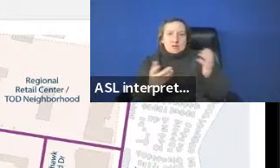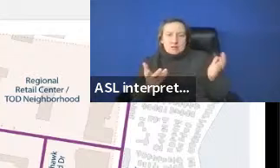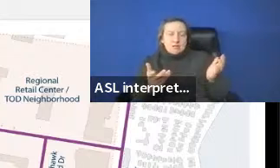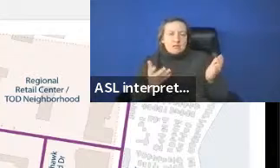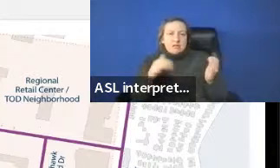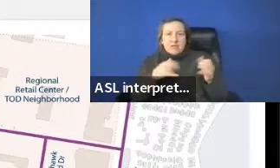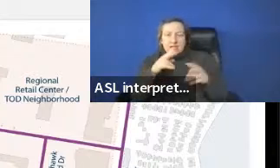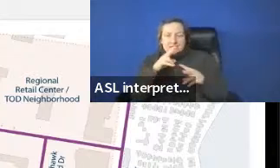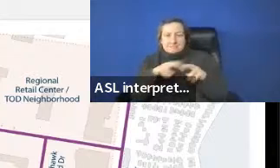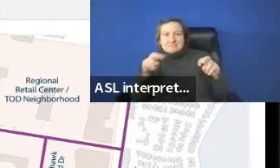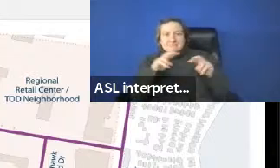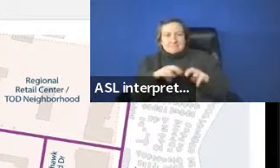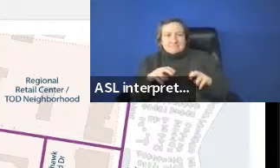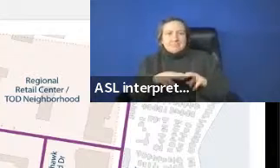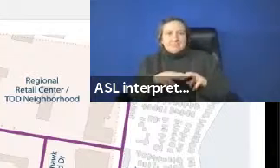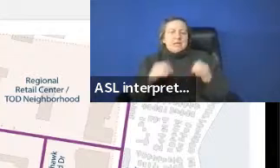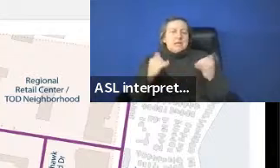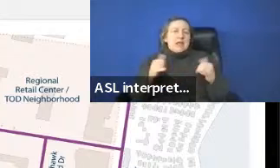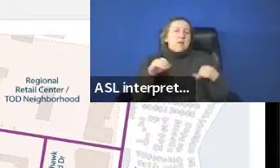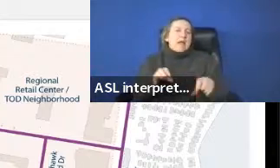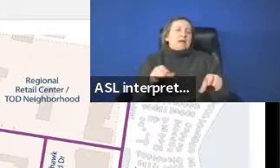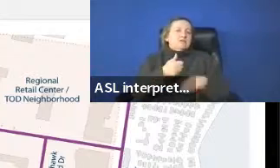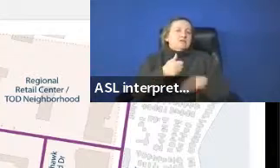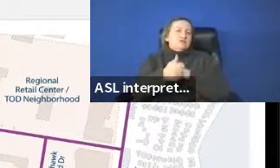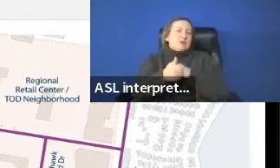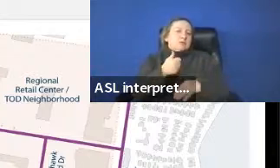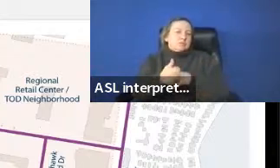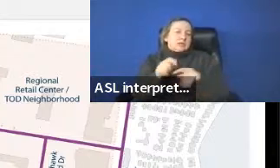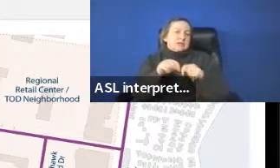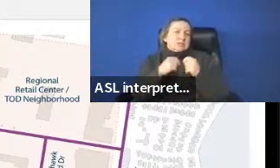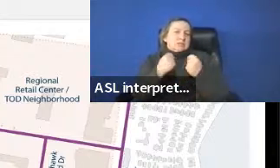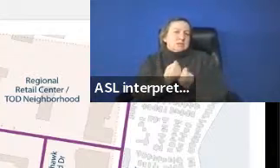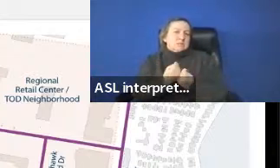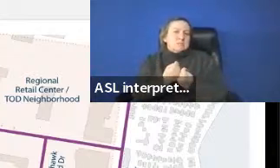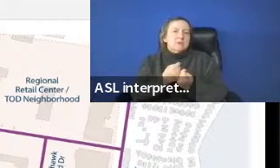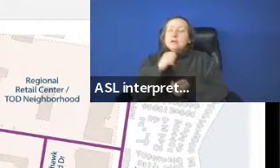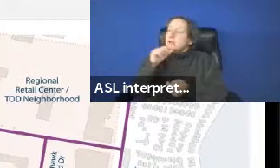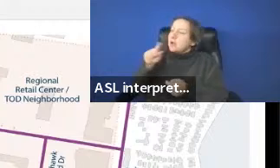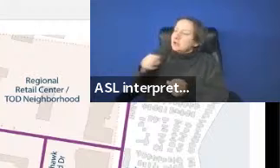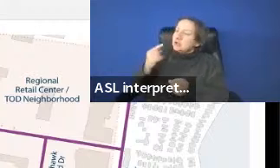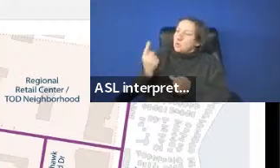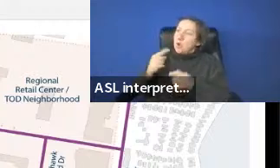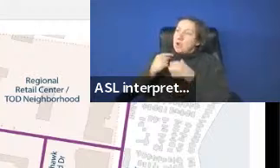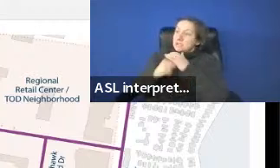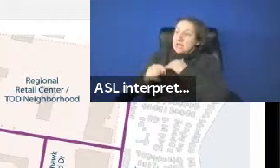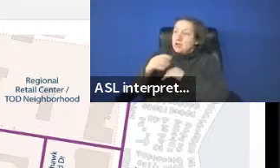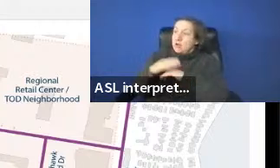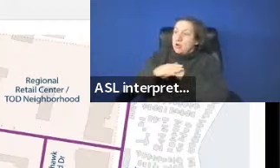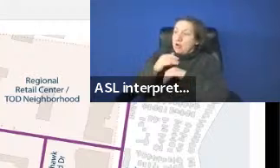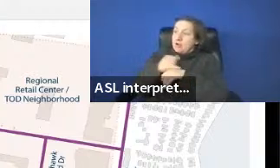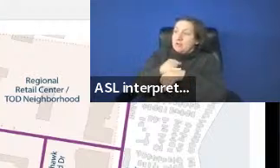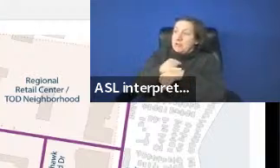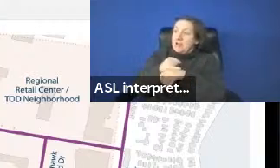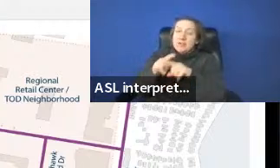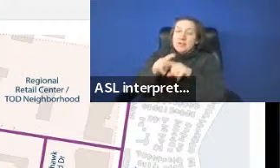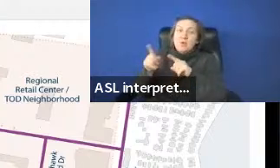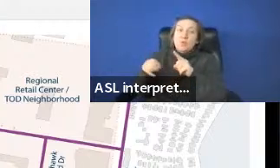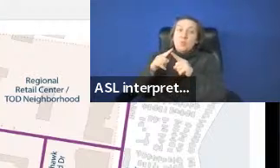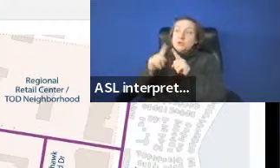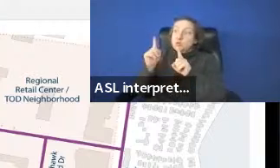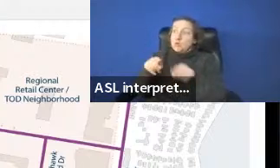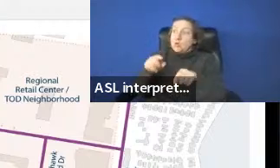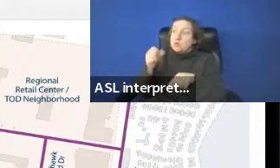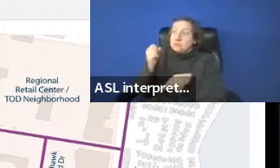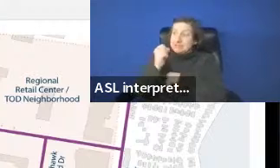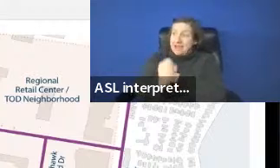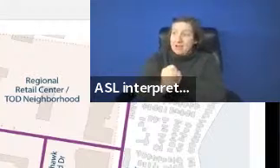looked at by our active transportation team. Yeah, and not just that one tunnel that's on the island, but as you go south, there's that